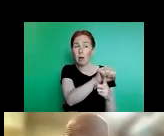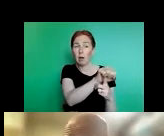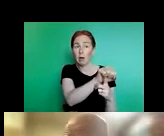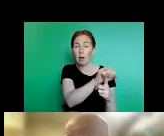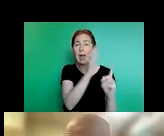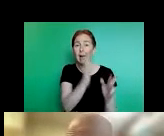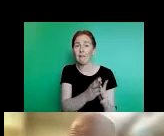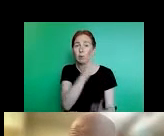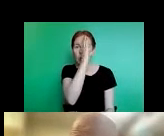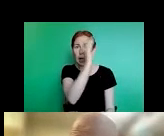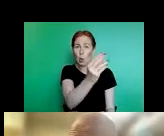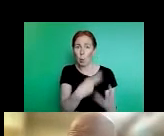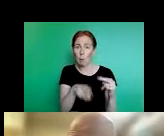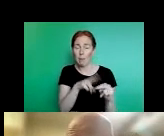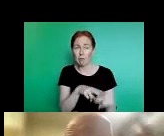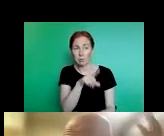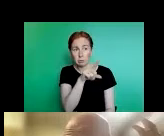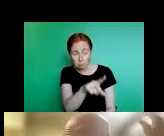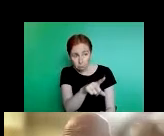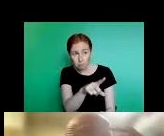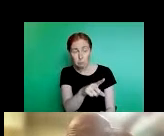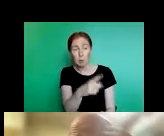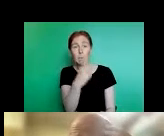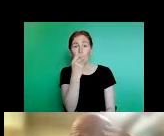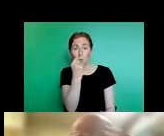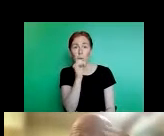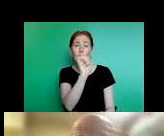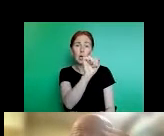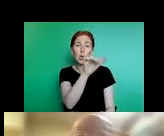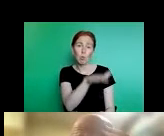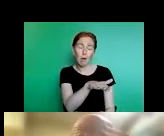they have a genetic diagnosis at least of USH1 or USH2 or something